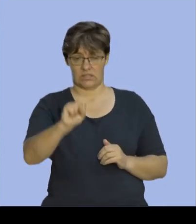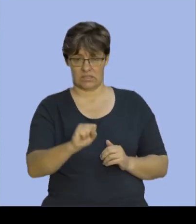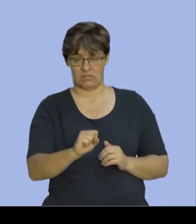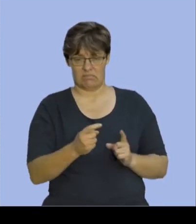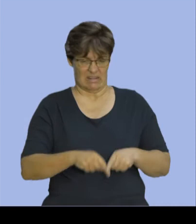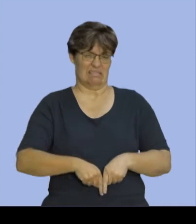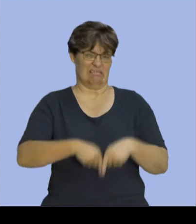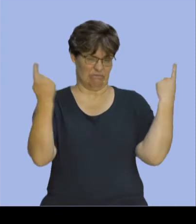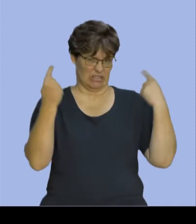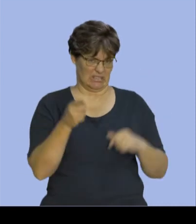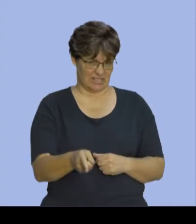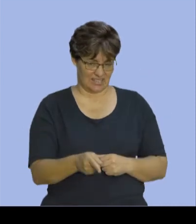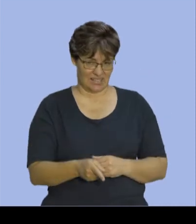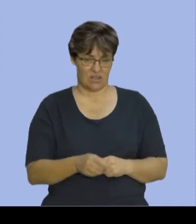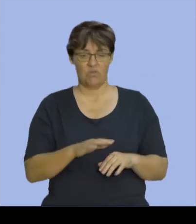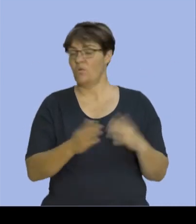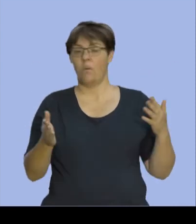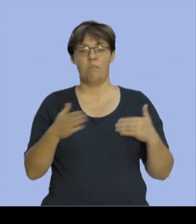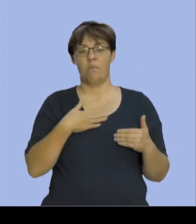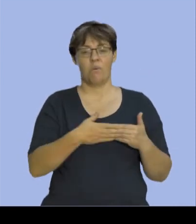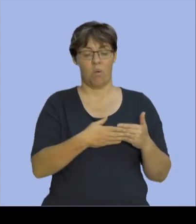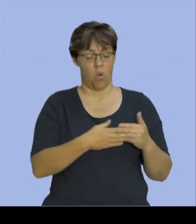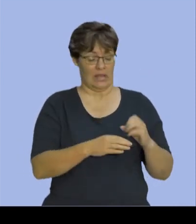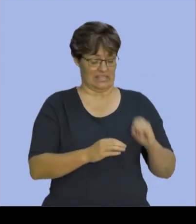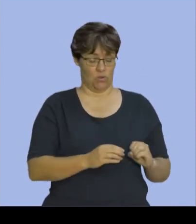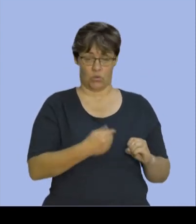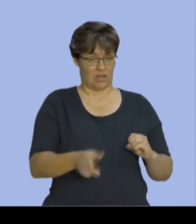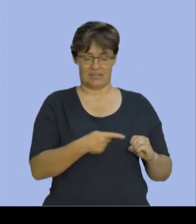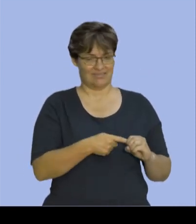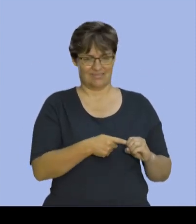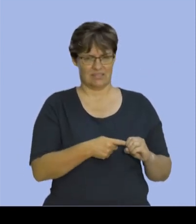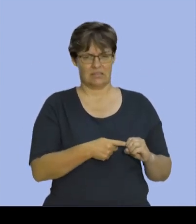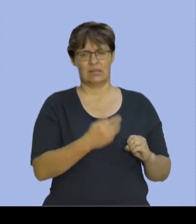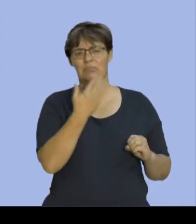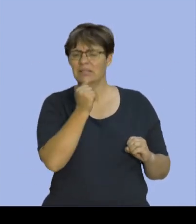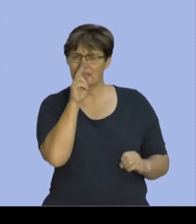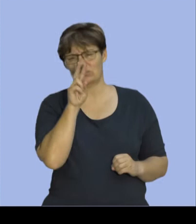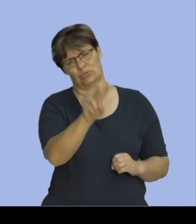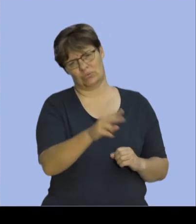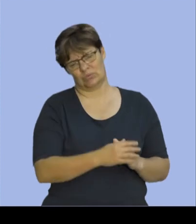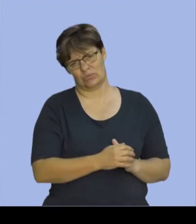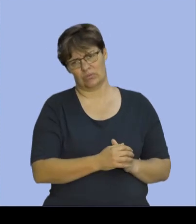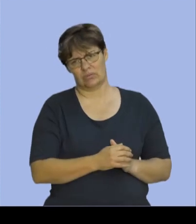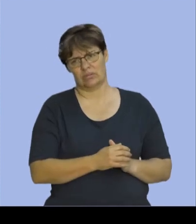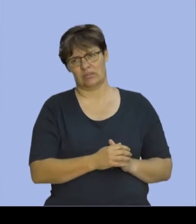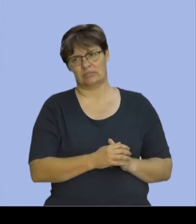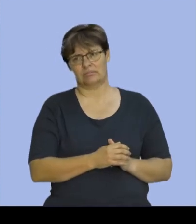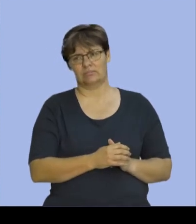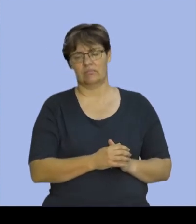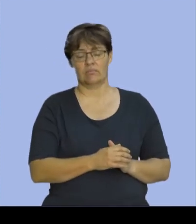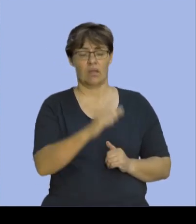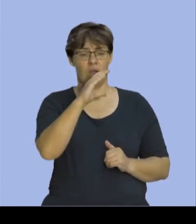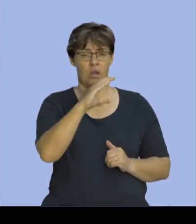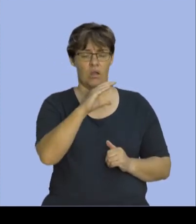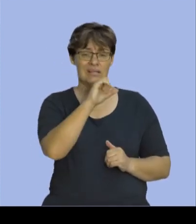of cos, it's a different story now. It's no longer starting at the origin. Please look at these guys.